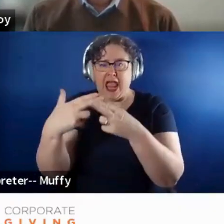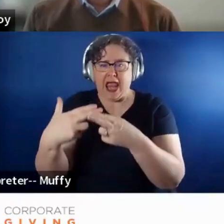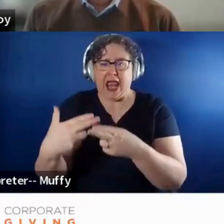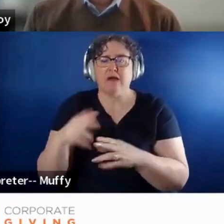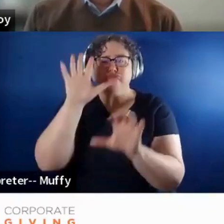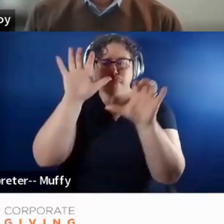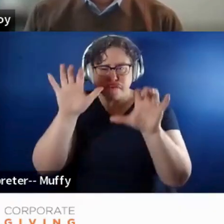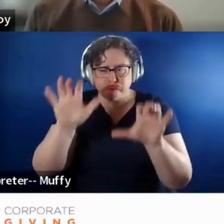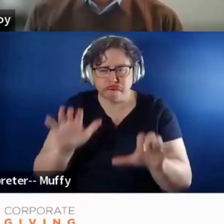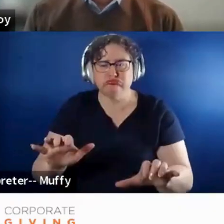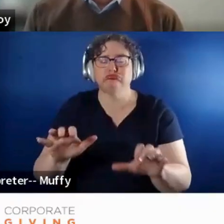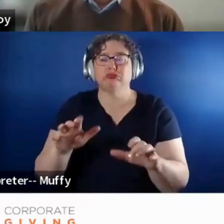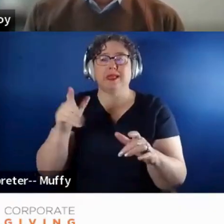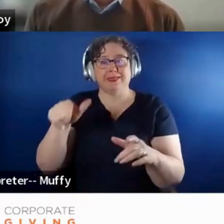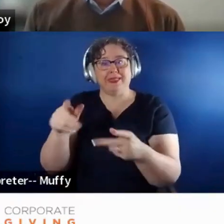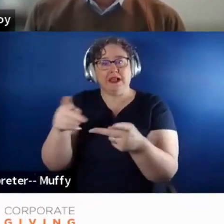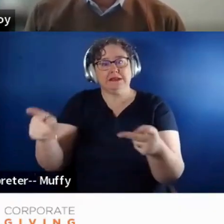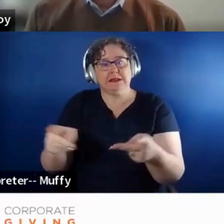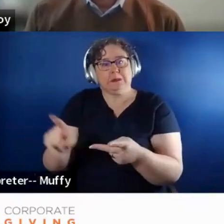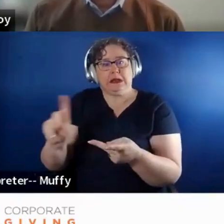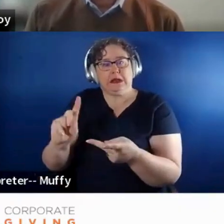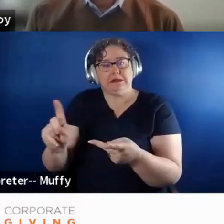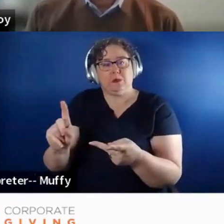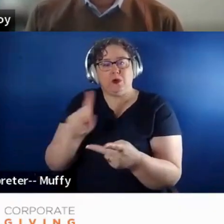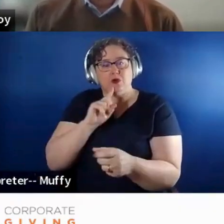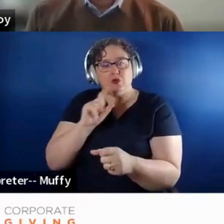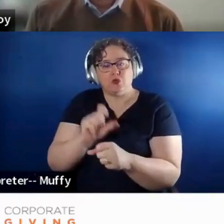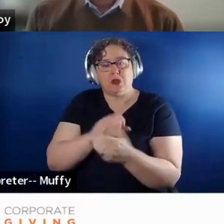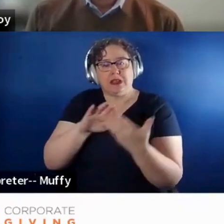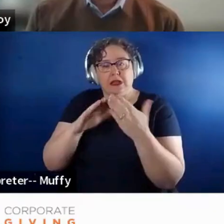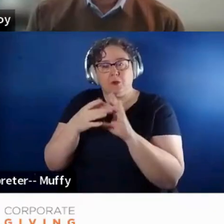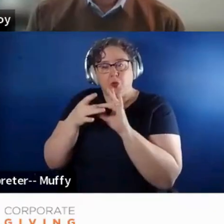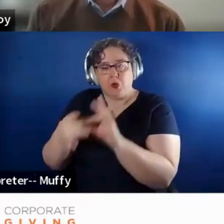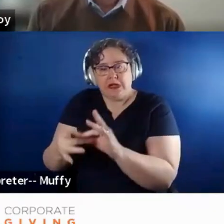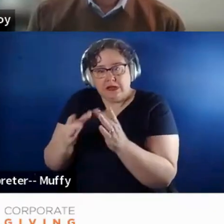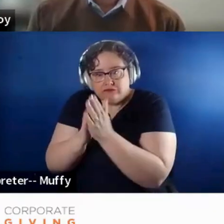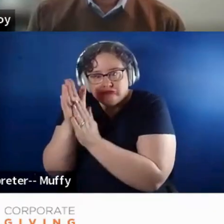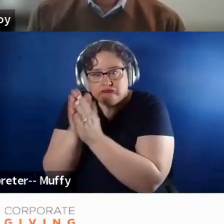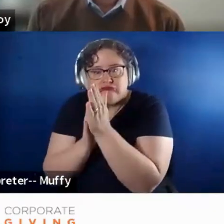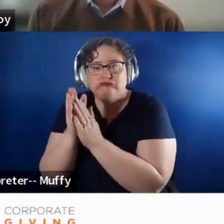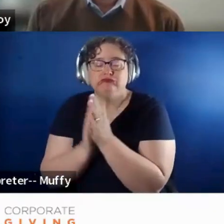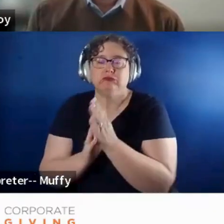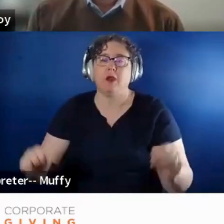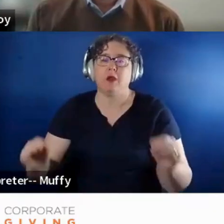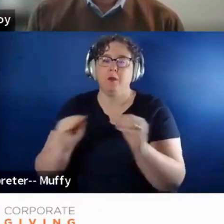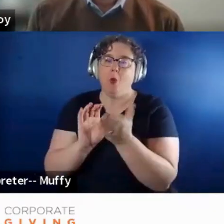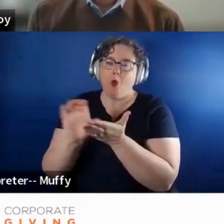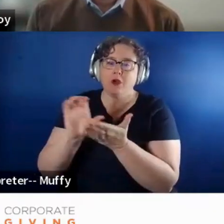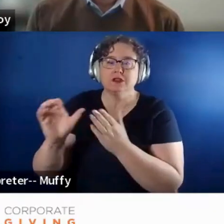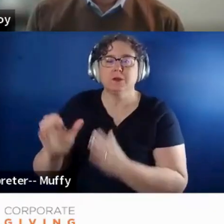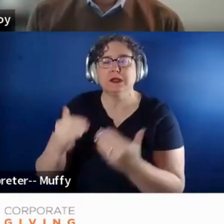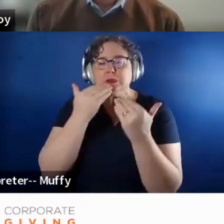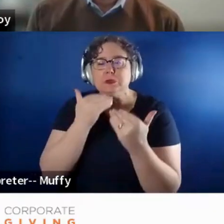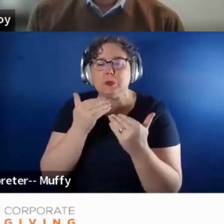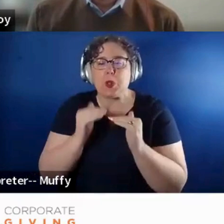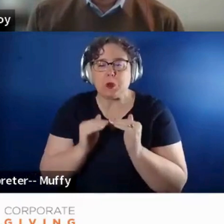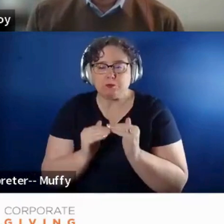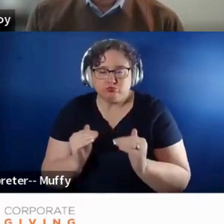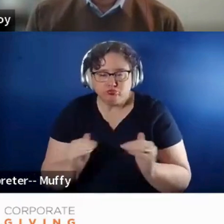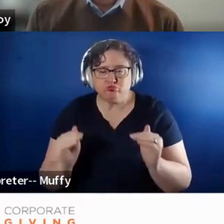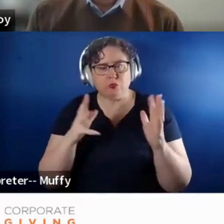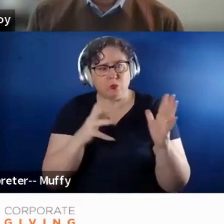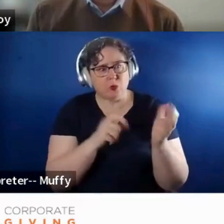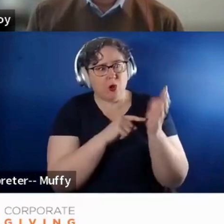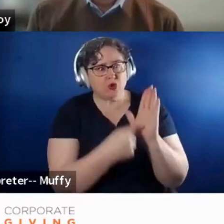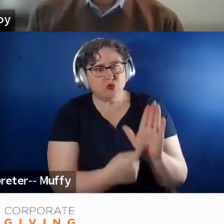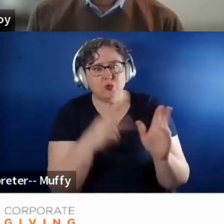That's because we feel like that's a place where it is really community driven. We've got more sponsors at smaller levels. We want to give them visibility.